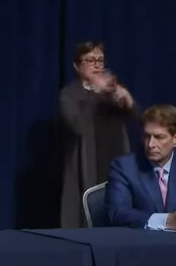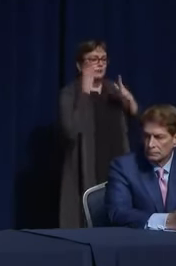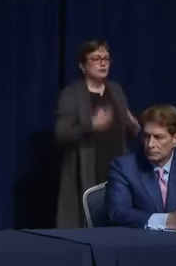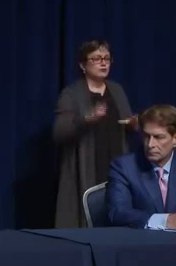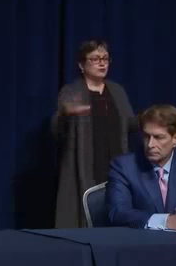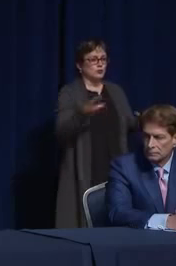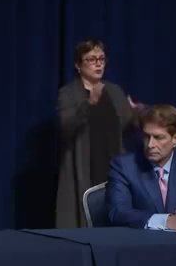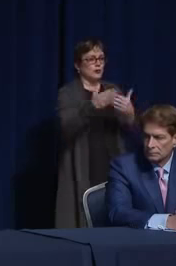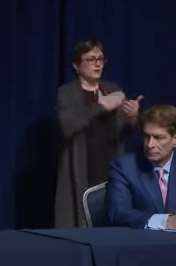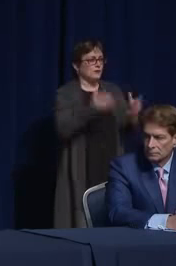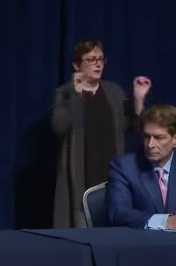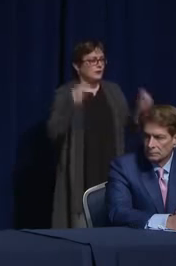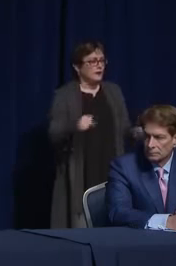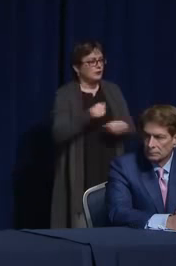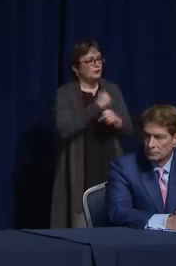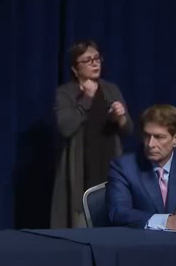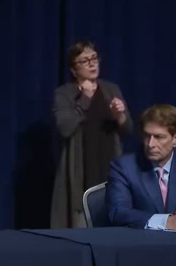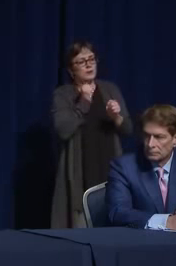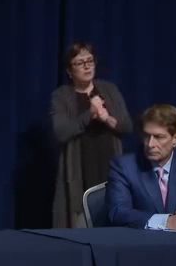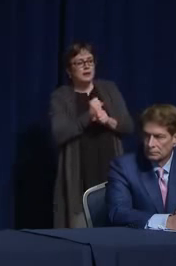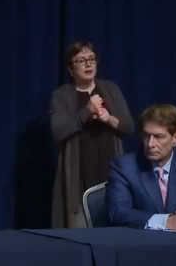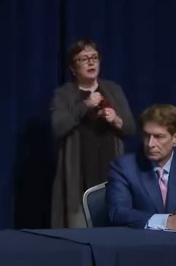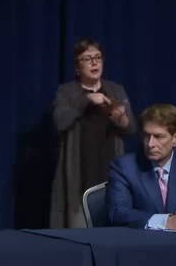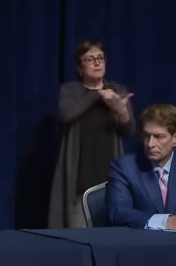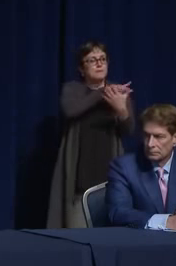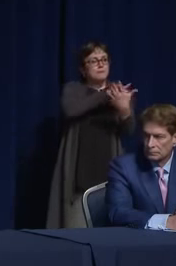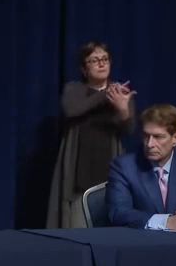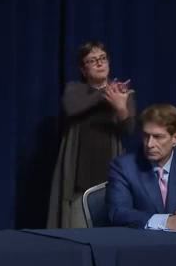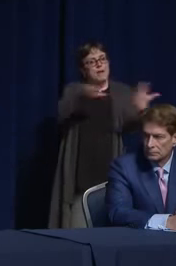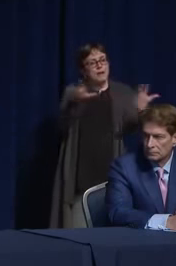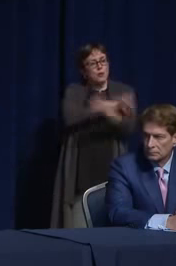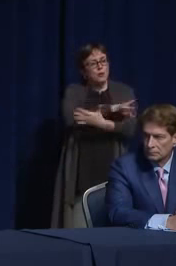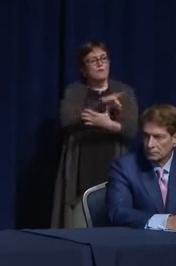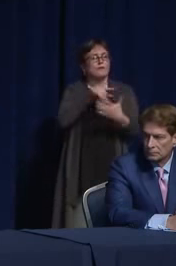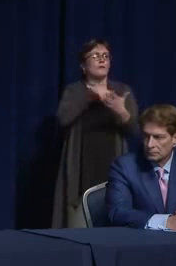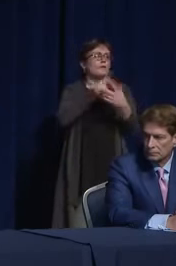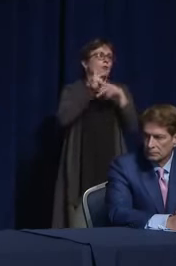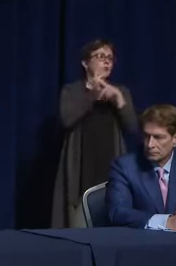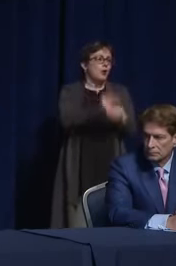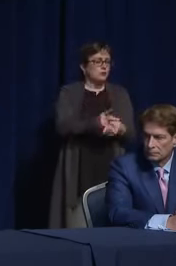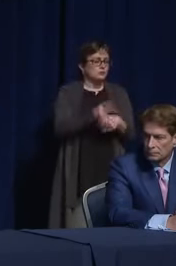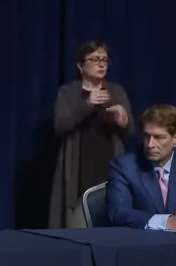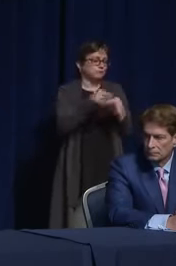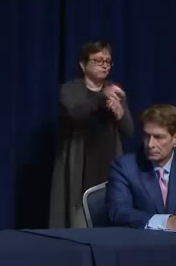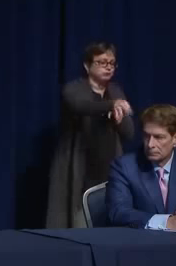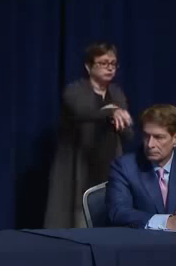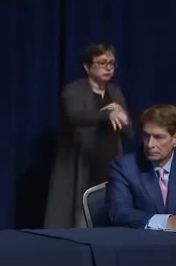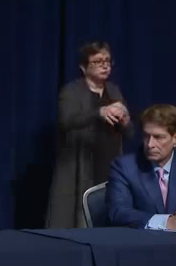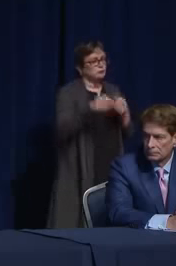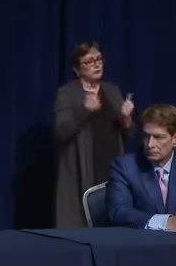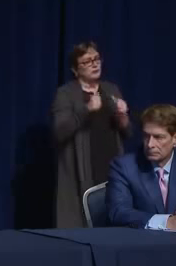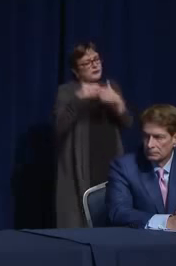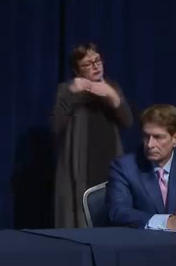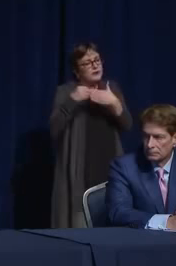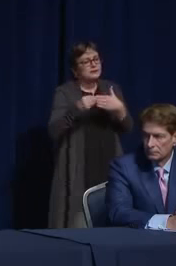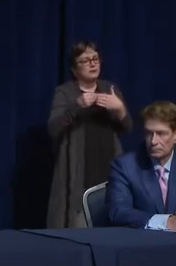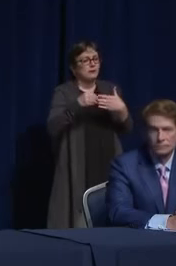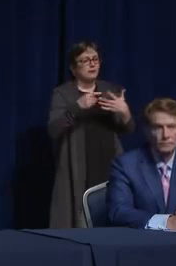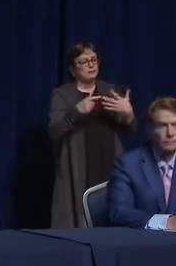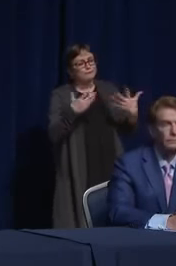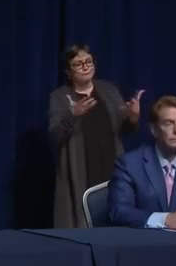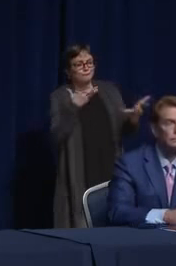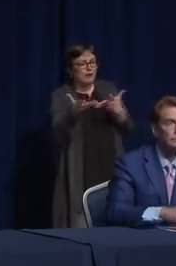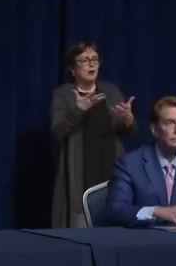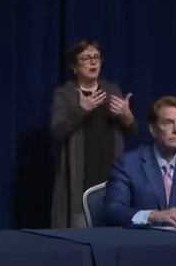loan repayment much more flexible in the coming weeks and months. We simply cannot have families already anxious over their